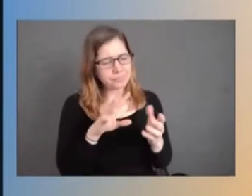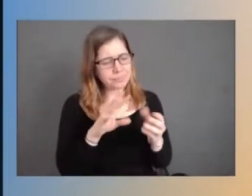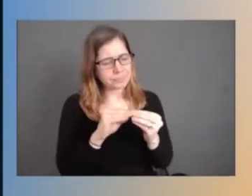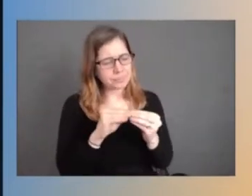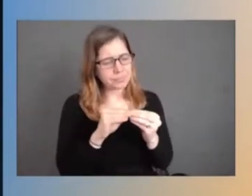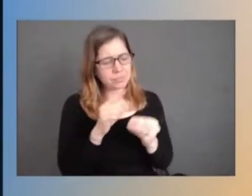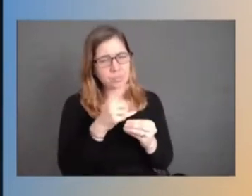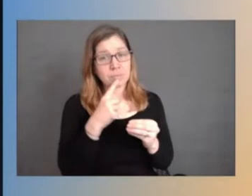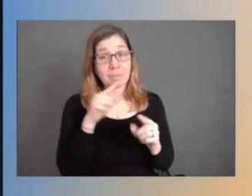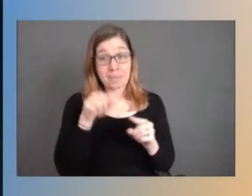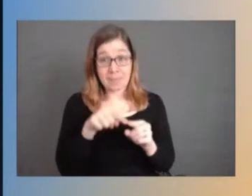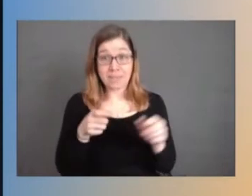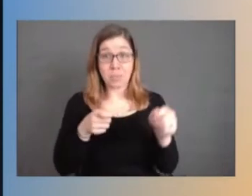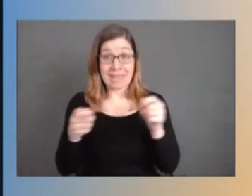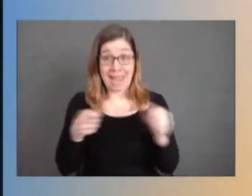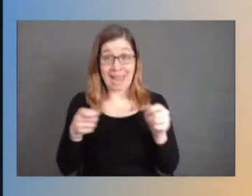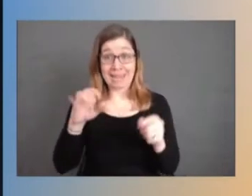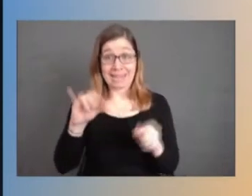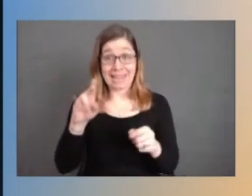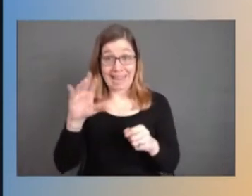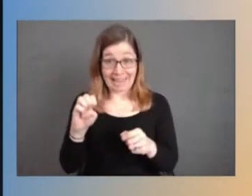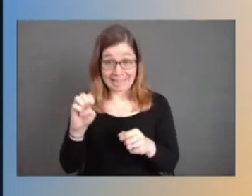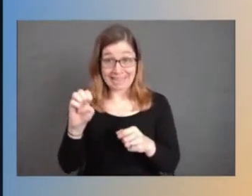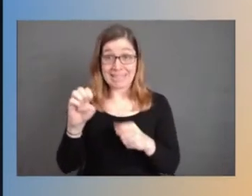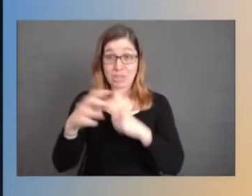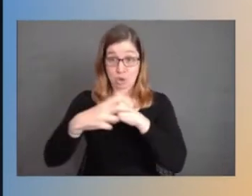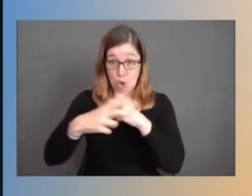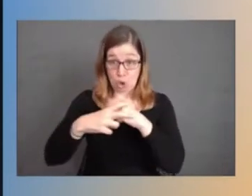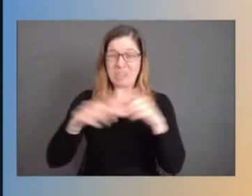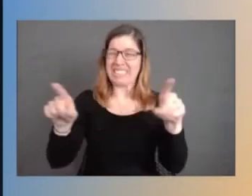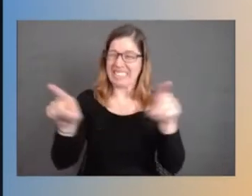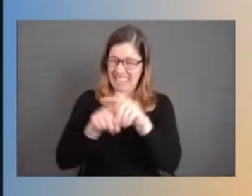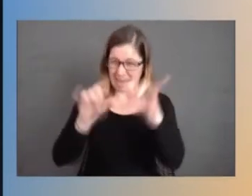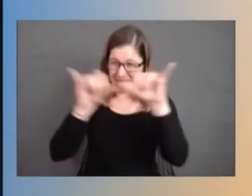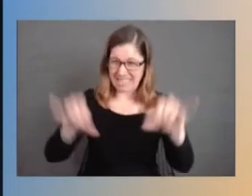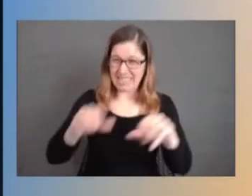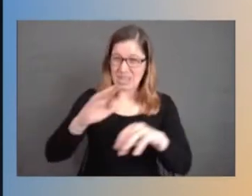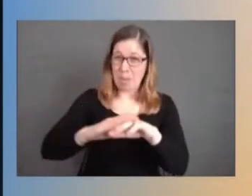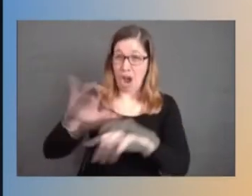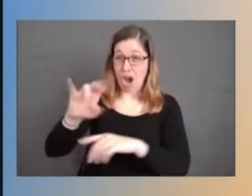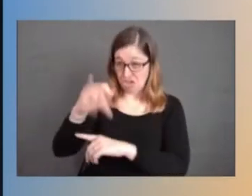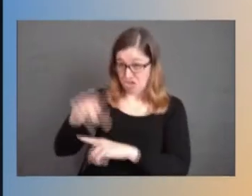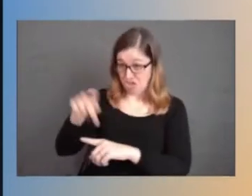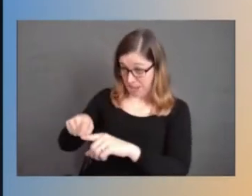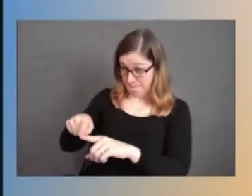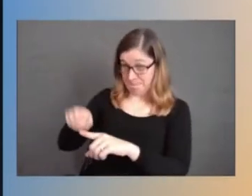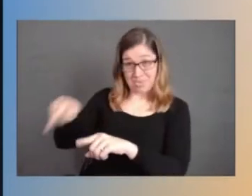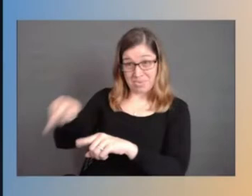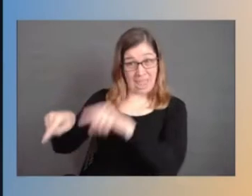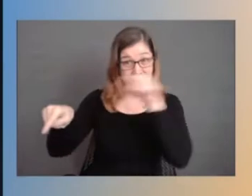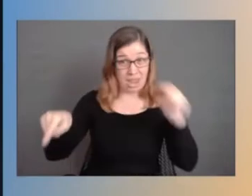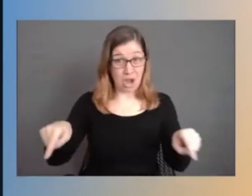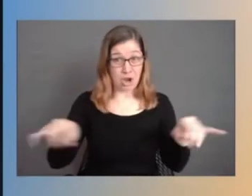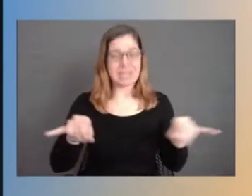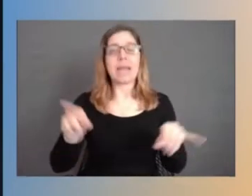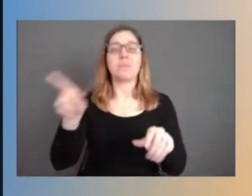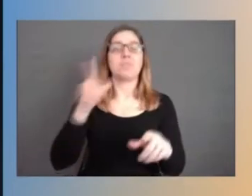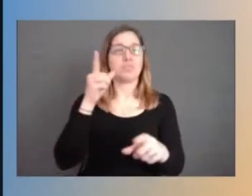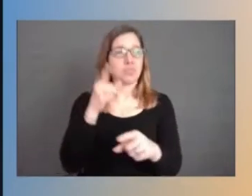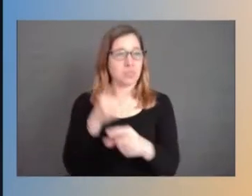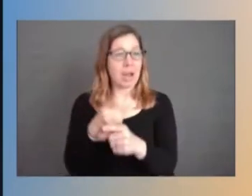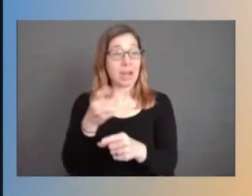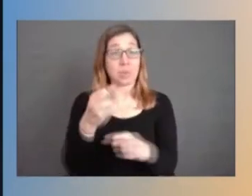the instance storage, and you said it's the same system on a chip there as we have on the other cards? It is, right. And so what we've done